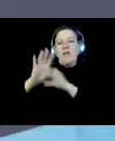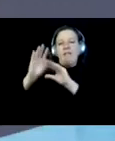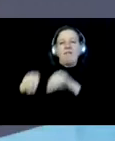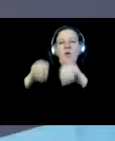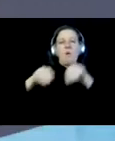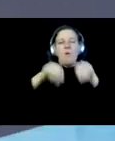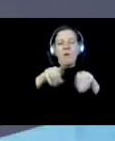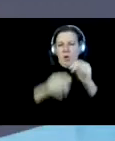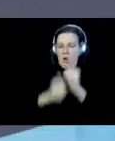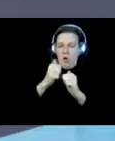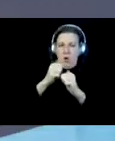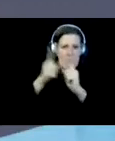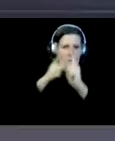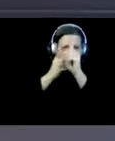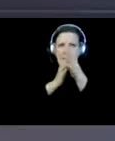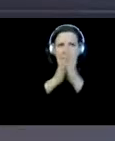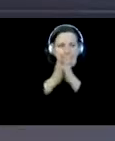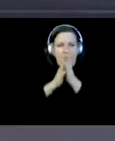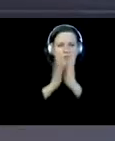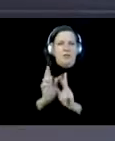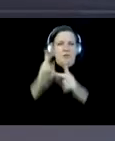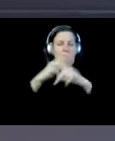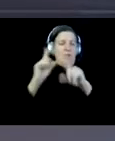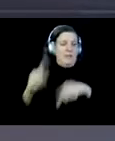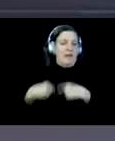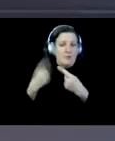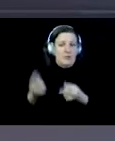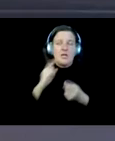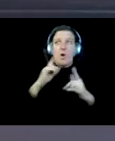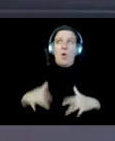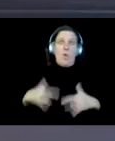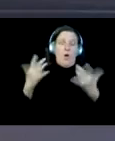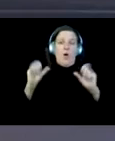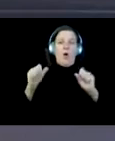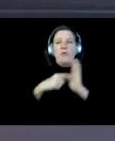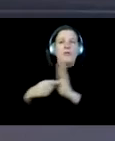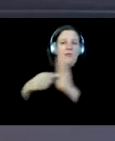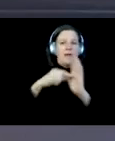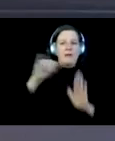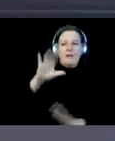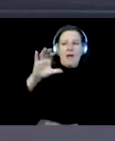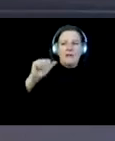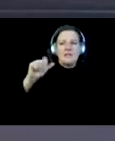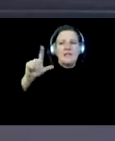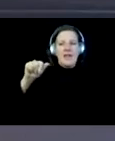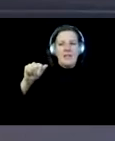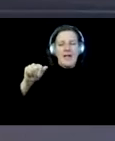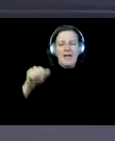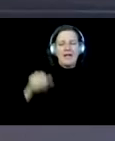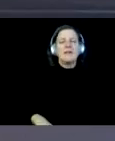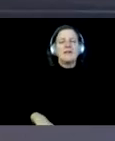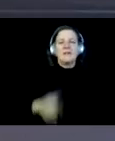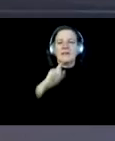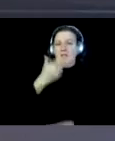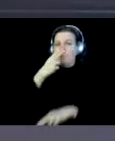production to date. We're very thrilled to be able to present it at ICALA. It's been really fun having the